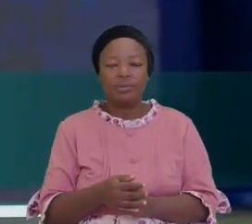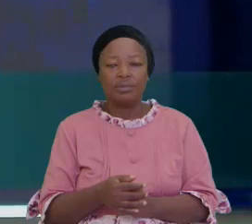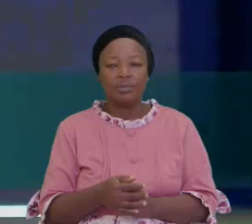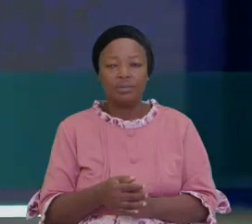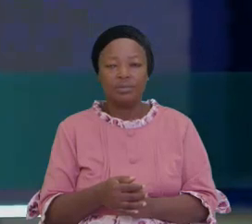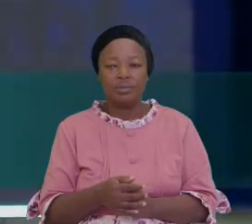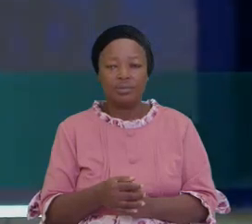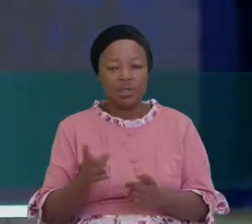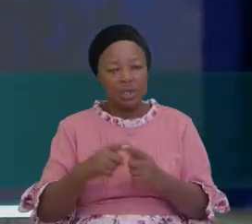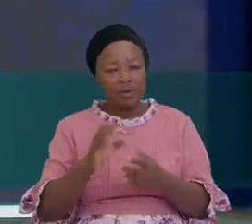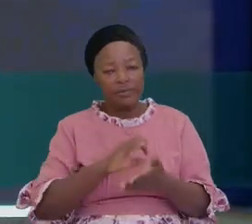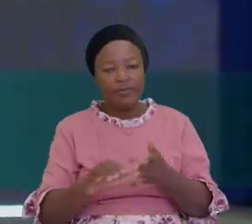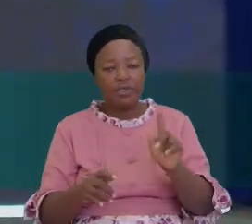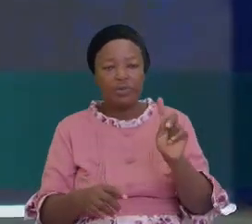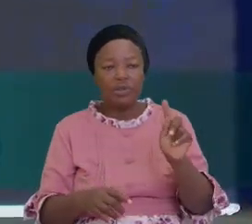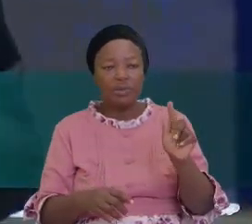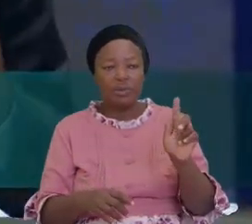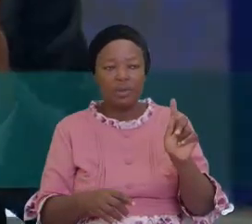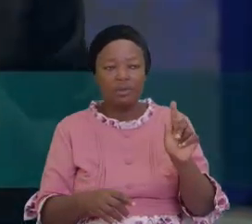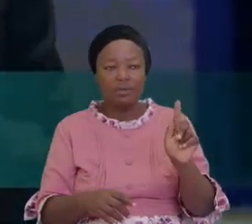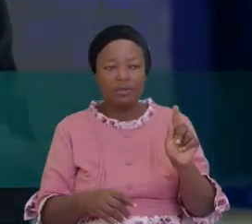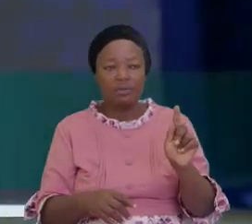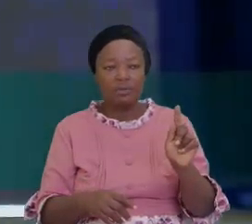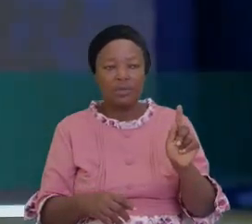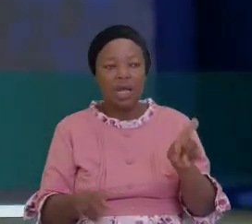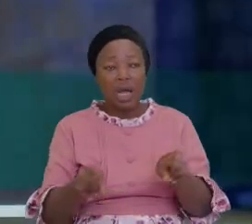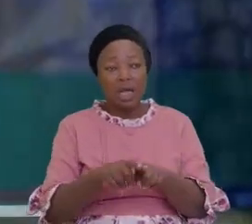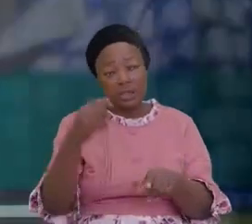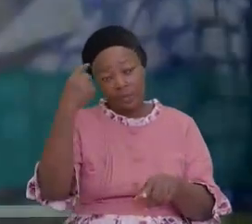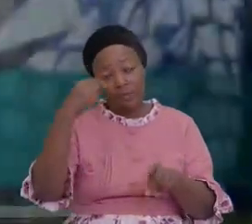Then in verse 21, it says, as for me,